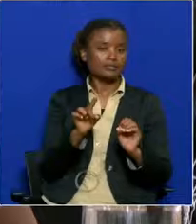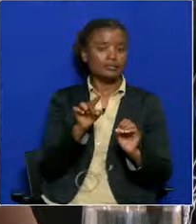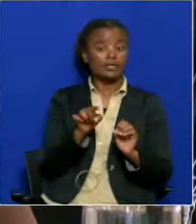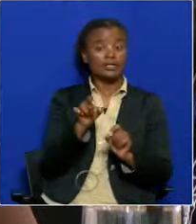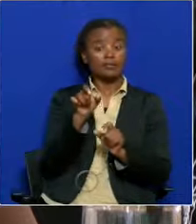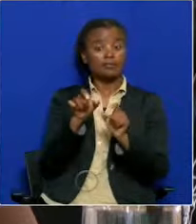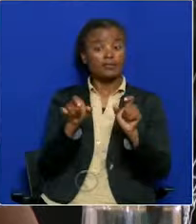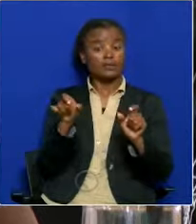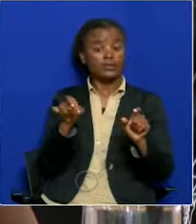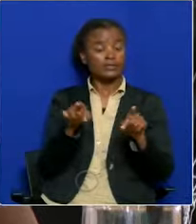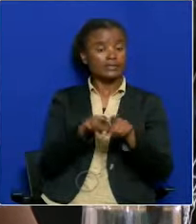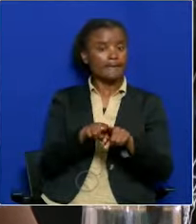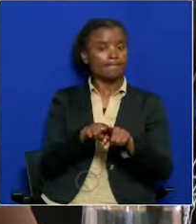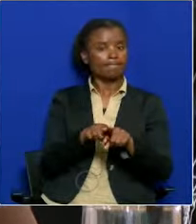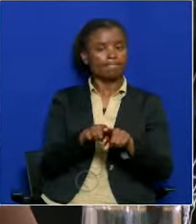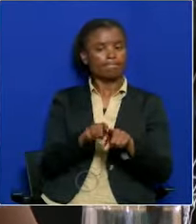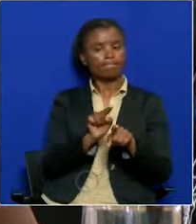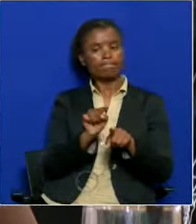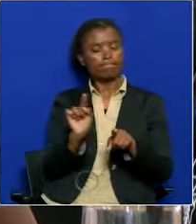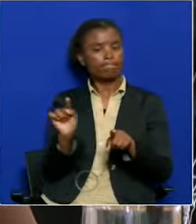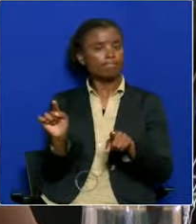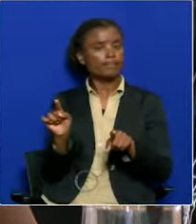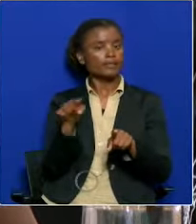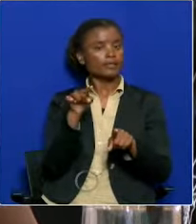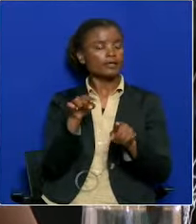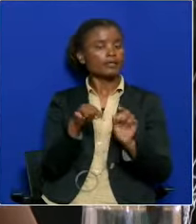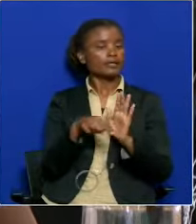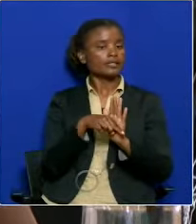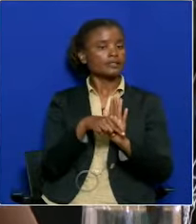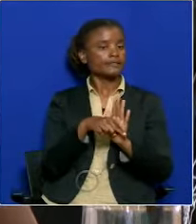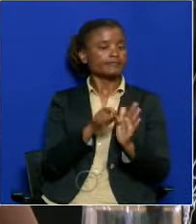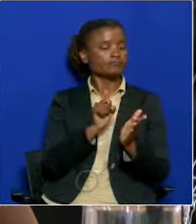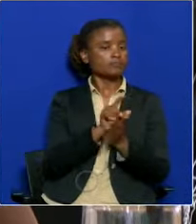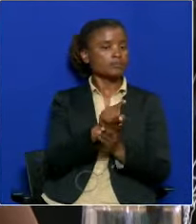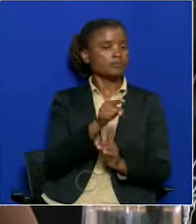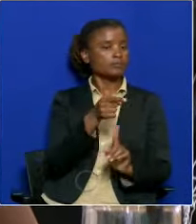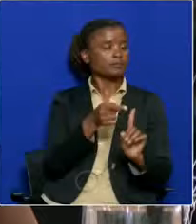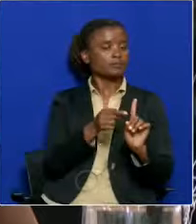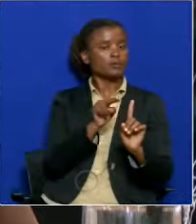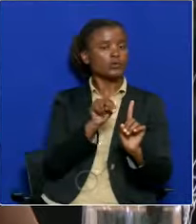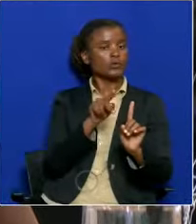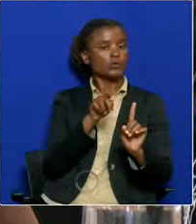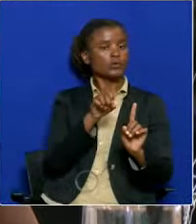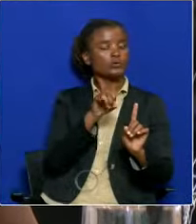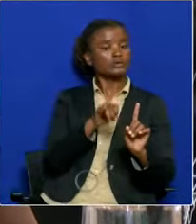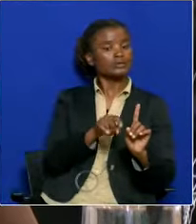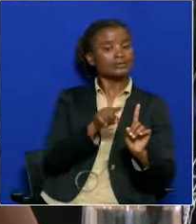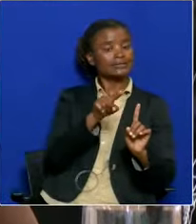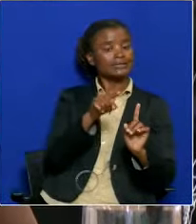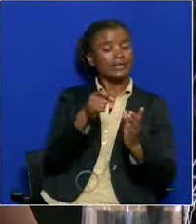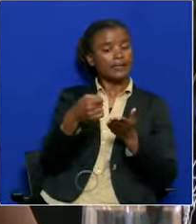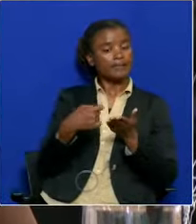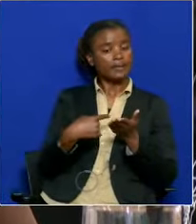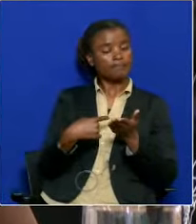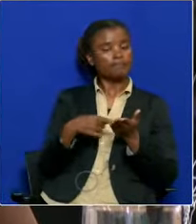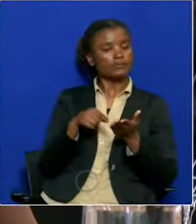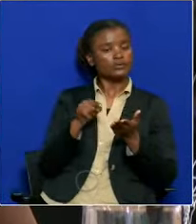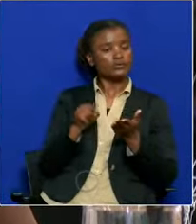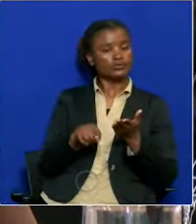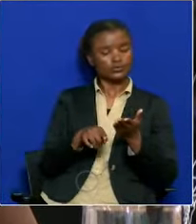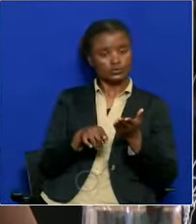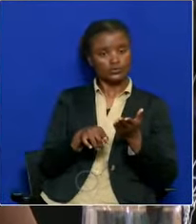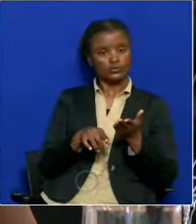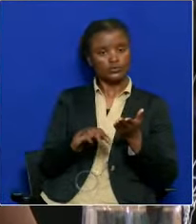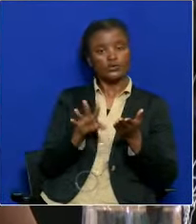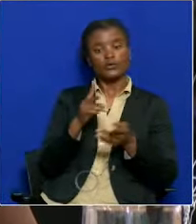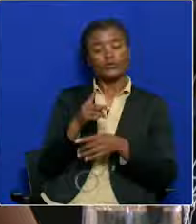negative articles, you send them to Nkosi, Nkosi sends them to you. And you would have heard in other evidence that the same